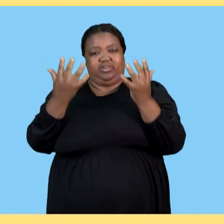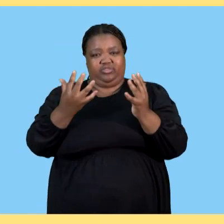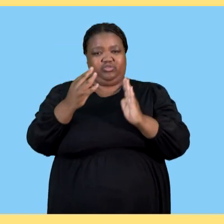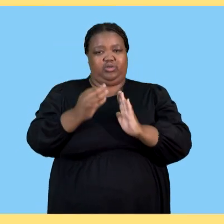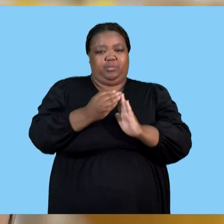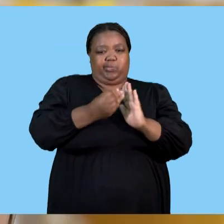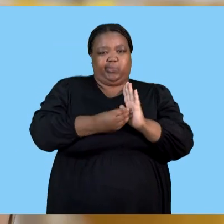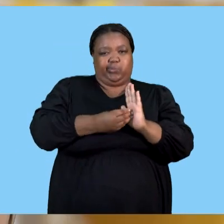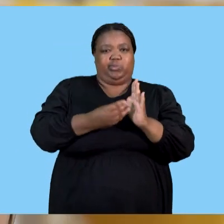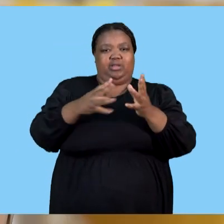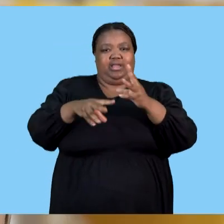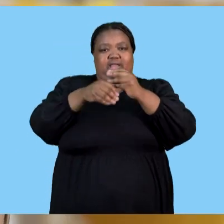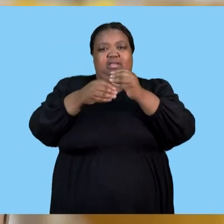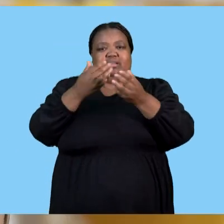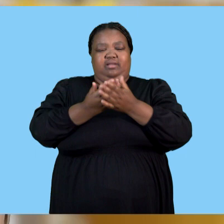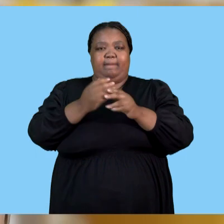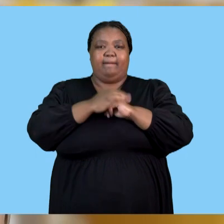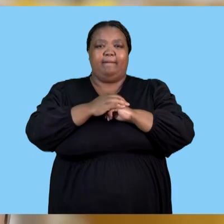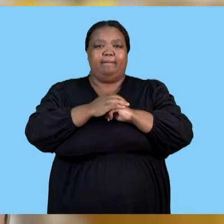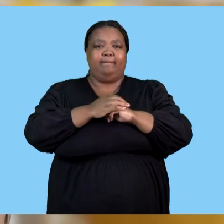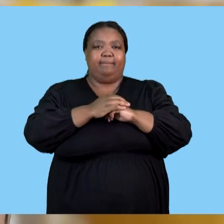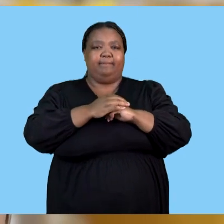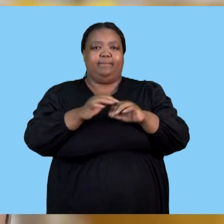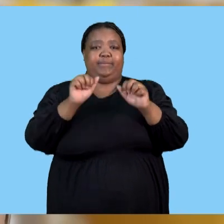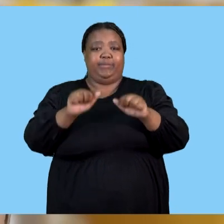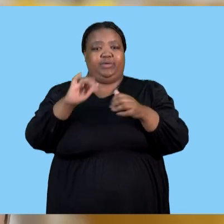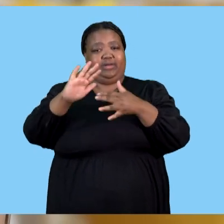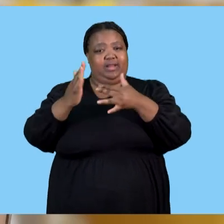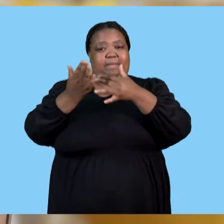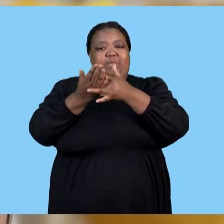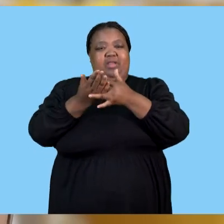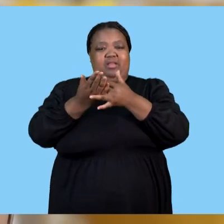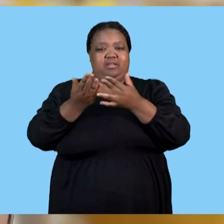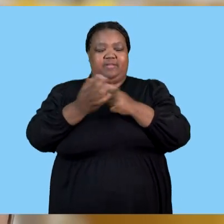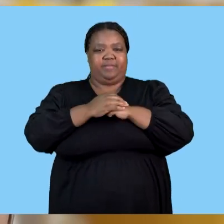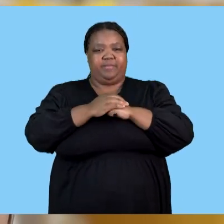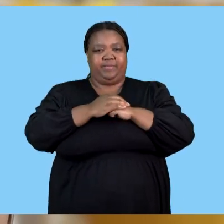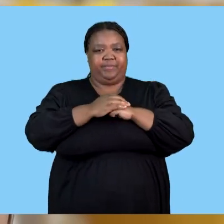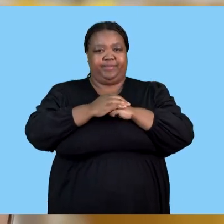position. Dear learners, let's go for an ad break, and I'll see you shortly.